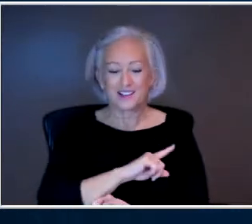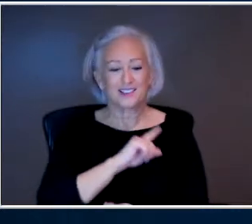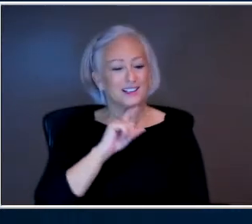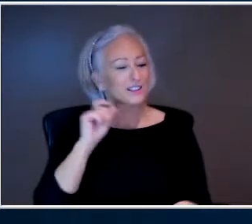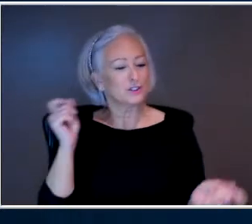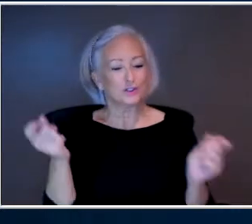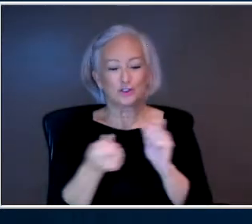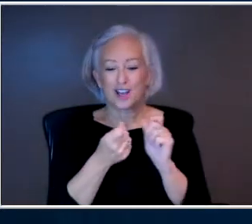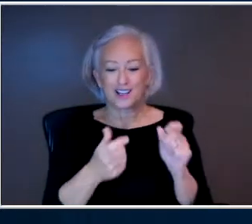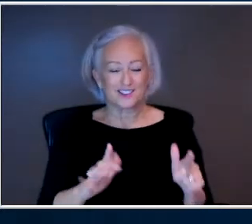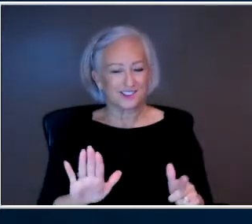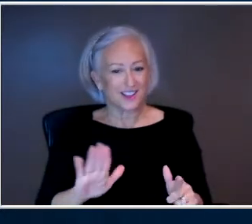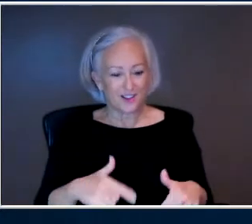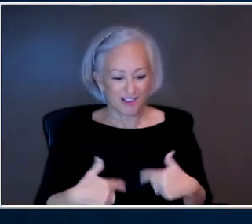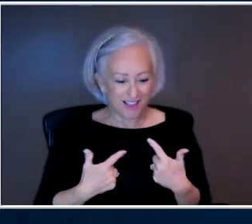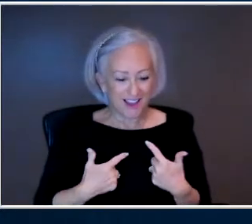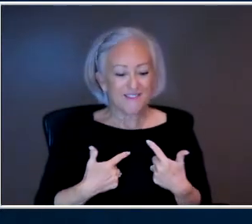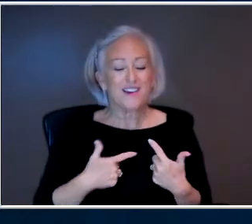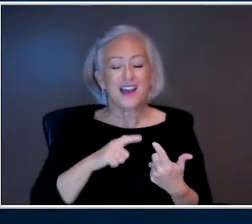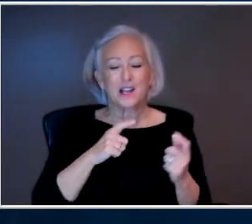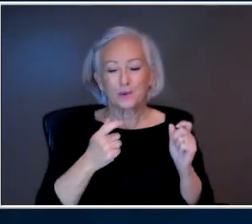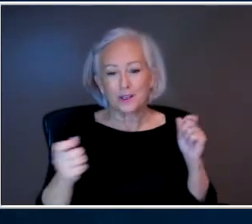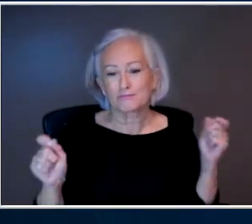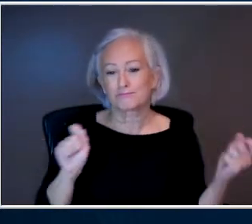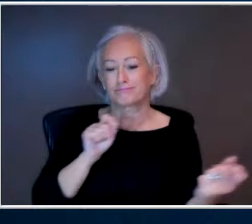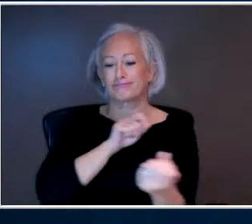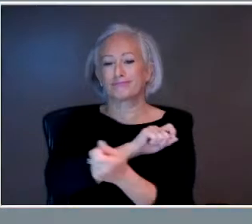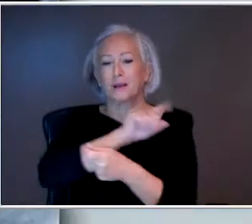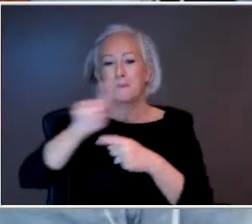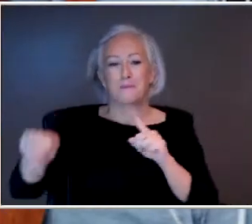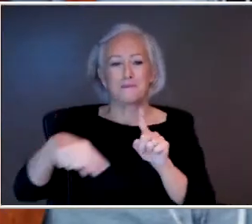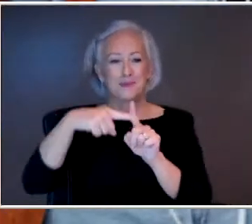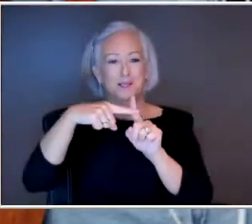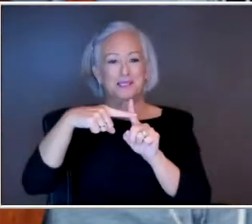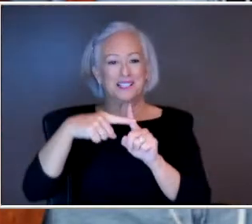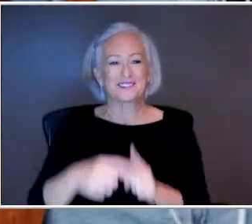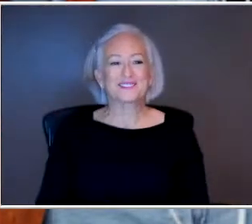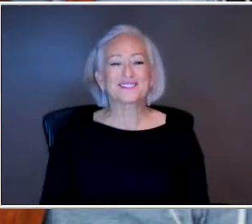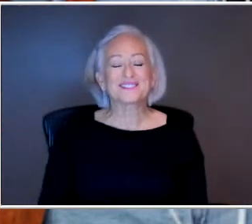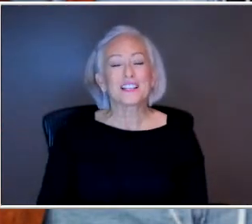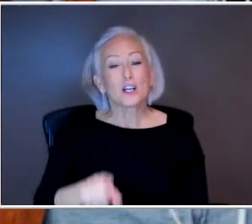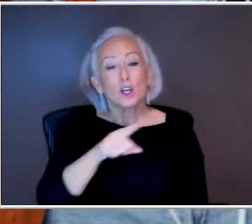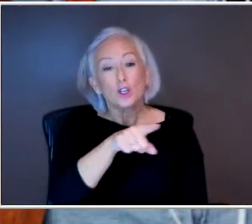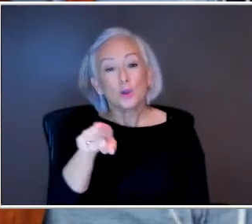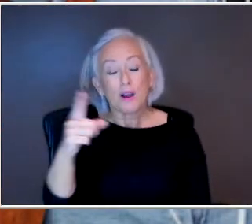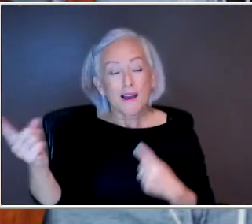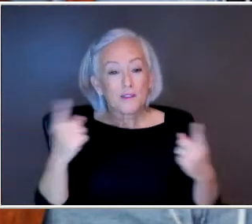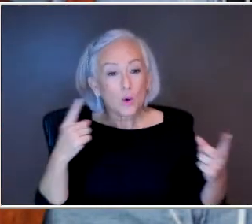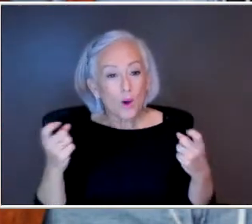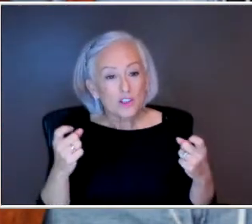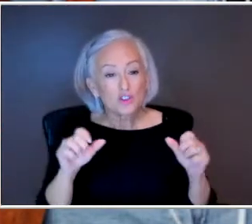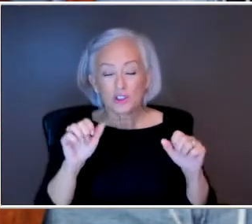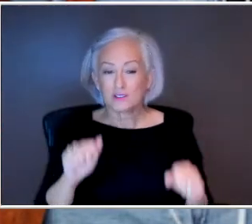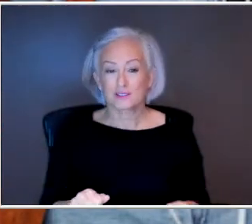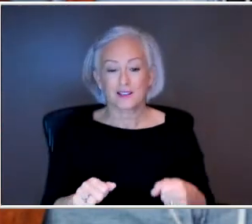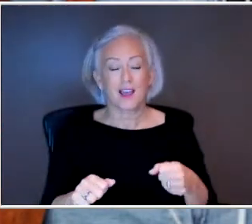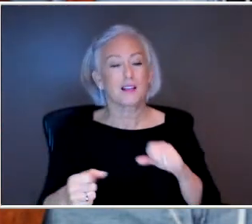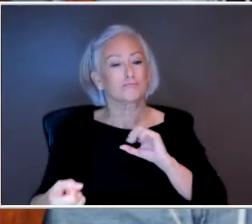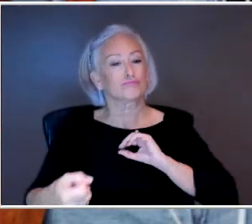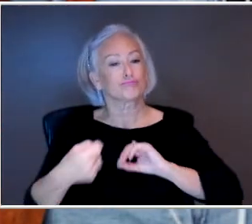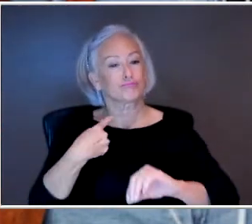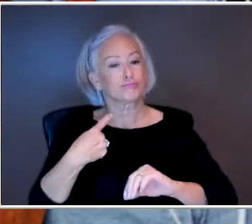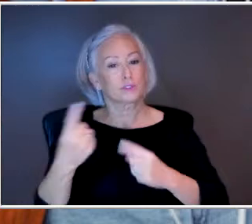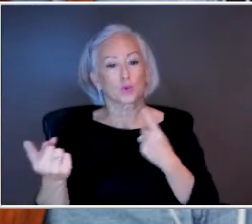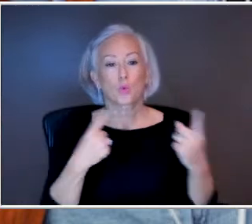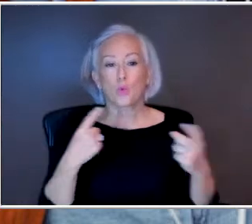that we wanted it to go. Yep, one for the books. Okay, be sure to ask your questions. Use the chat on YouTube or Facebook. You can tweet us or email us at the Medical News Network.